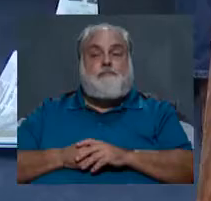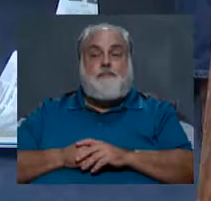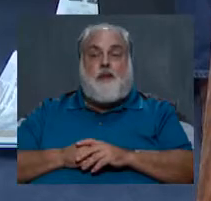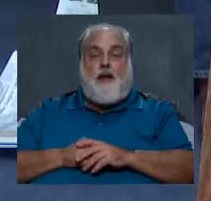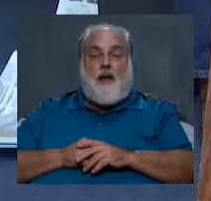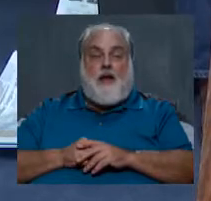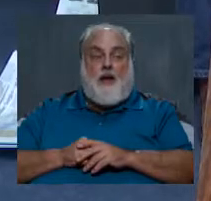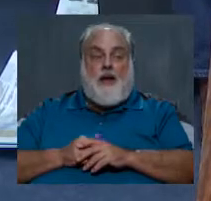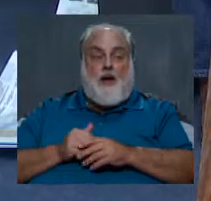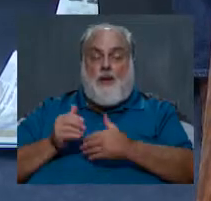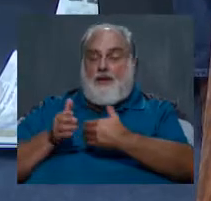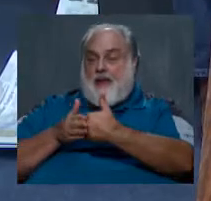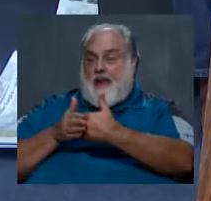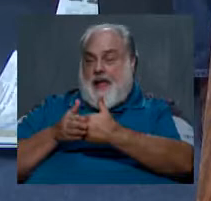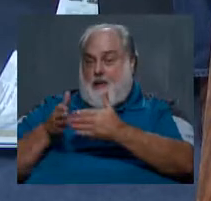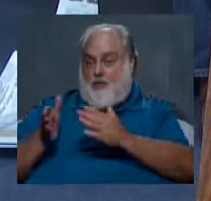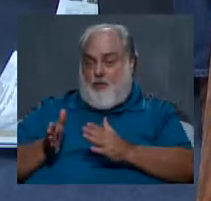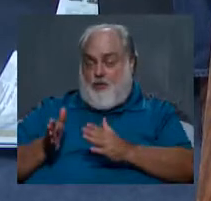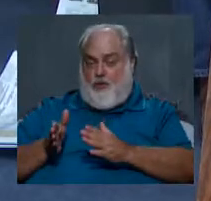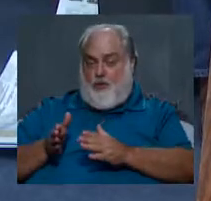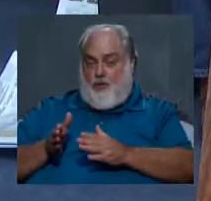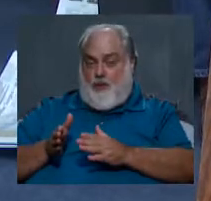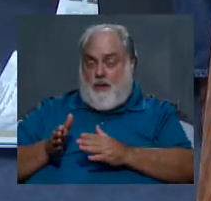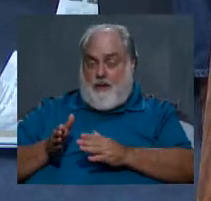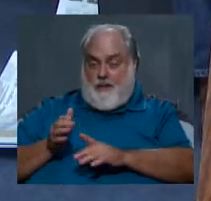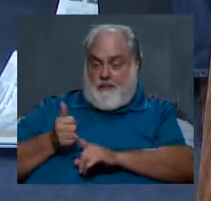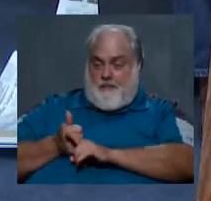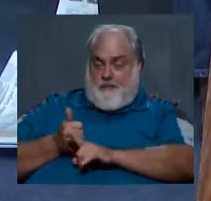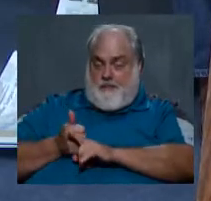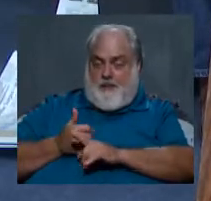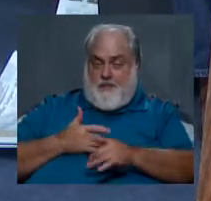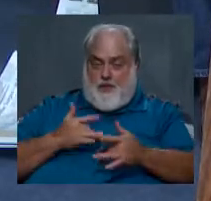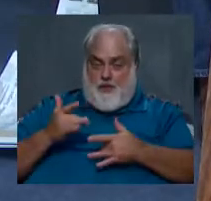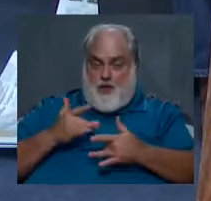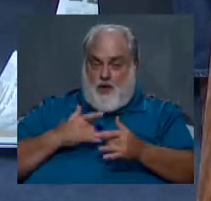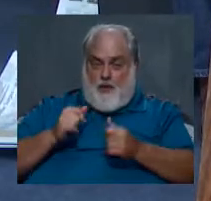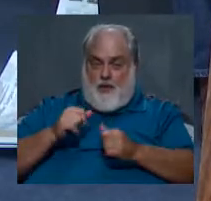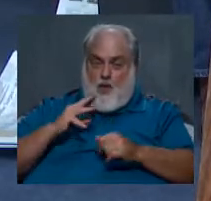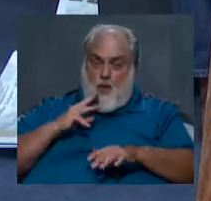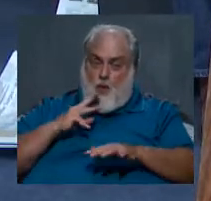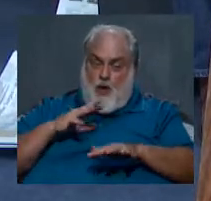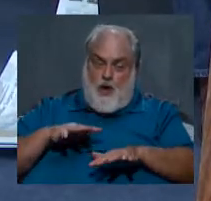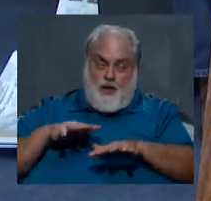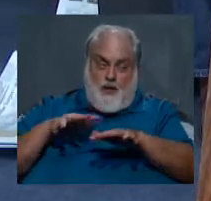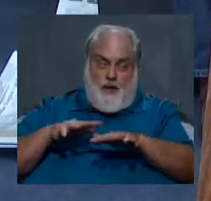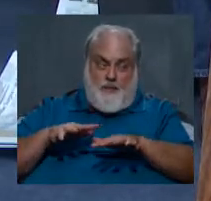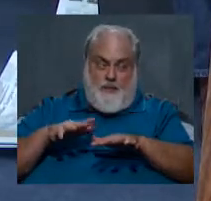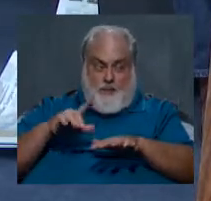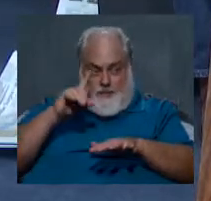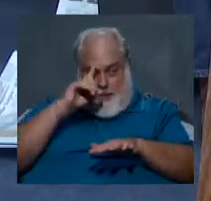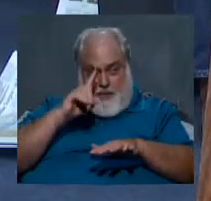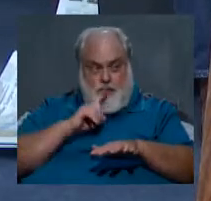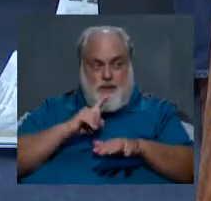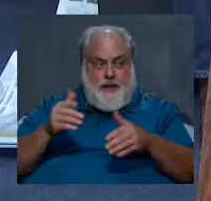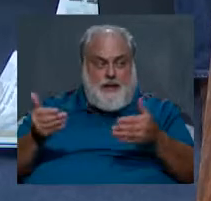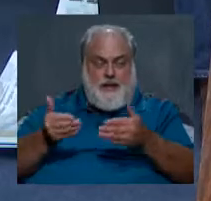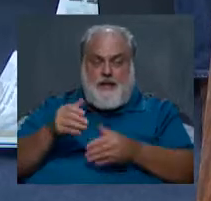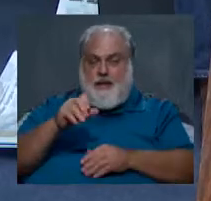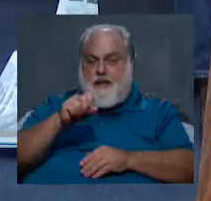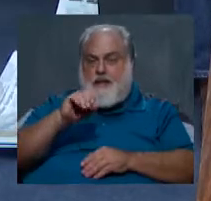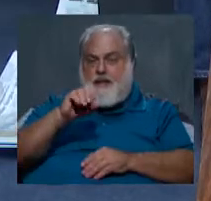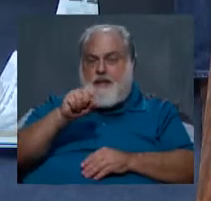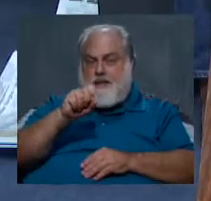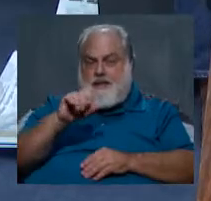got one of our next door neighbors that had a concern with the drainage issue, and I want to introduce Sissy